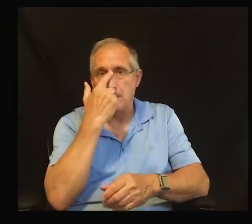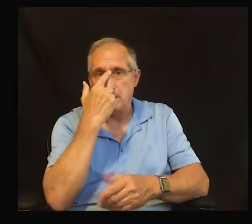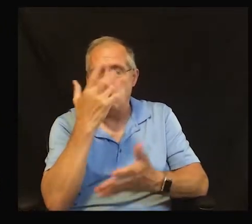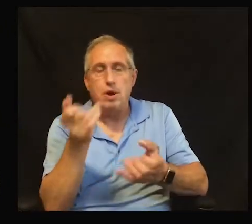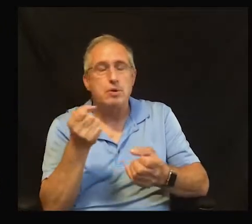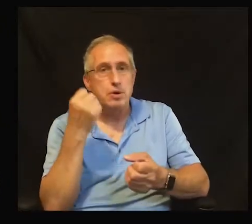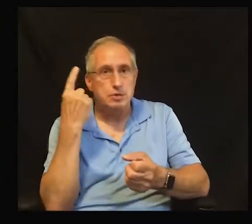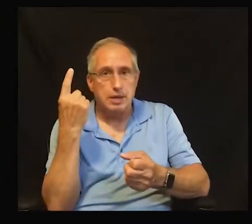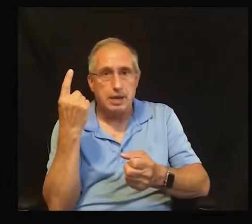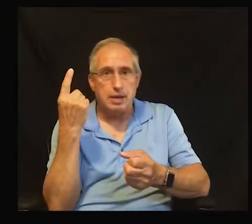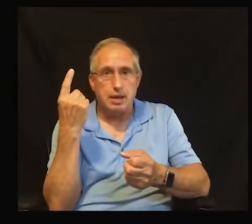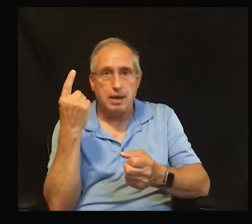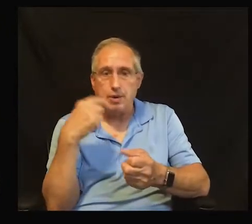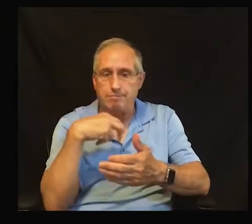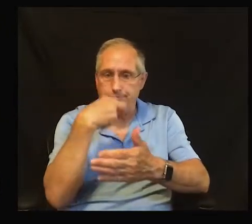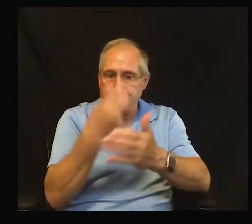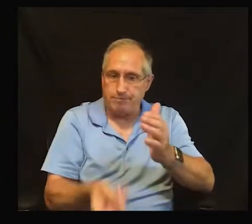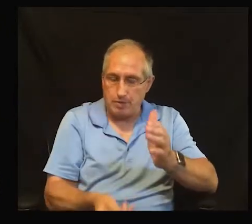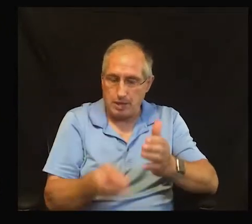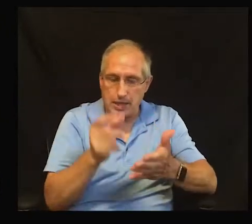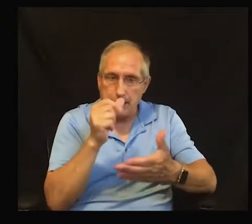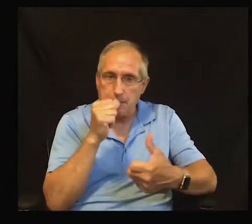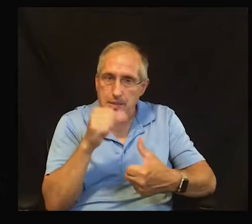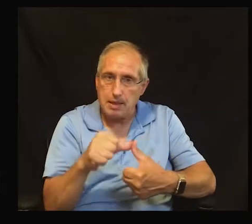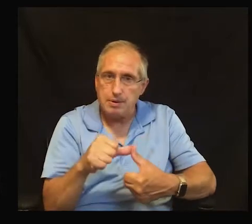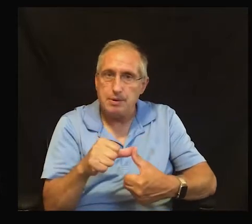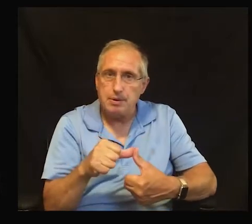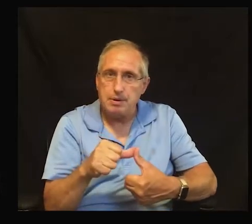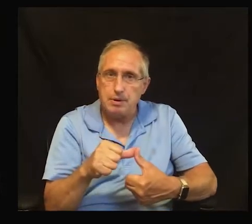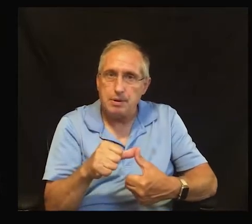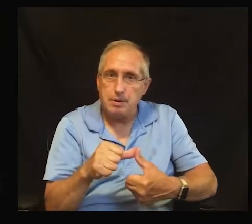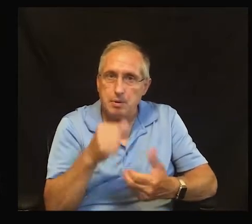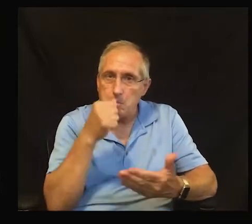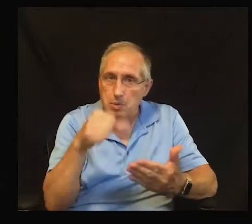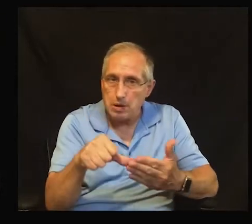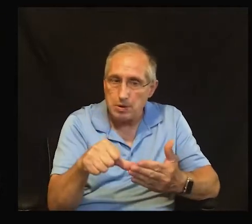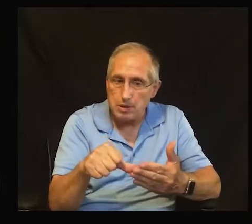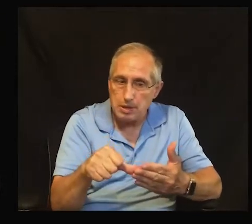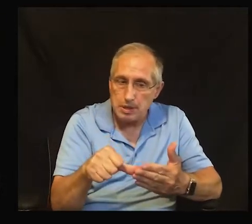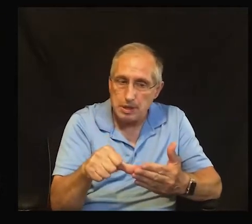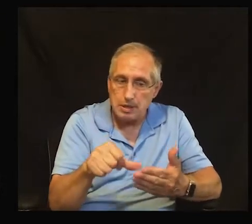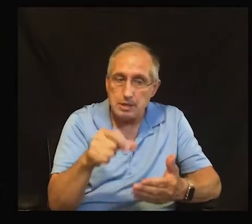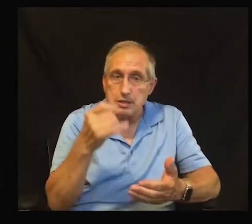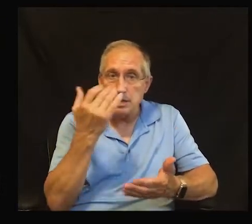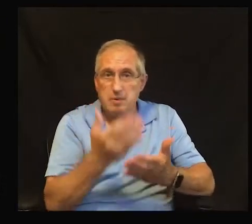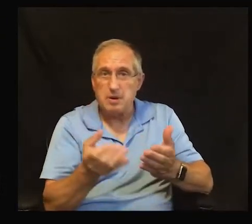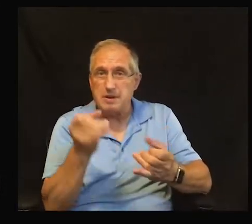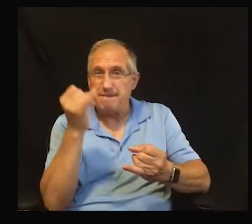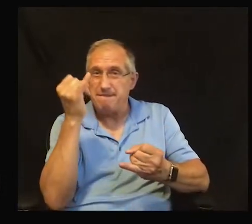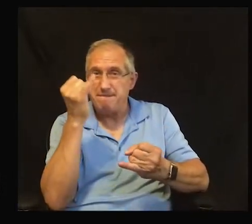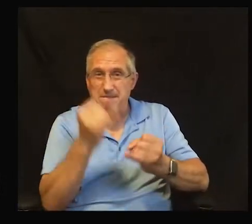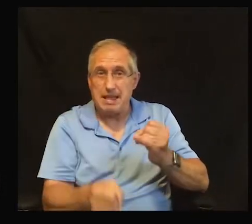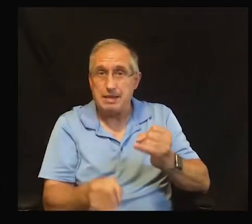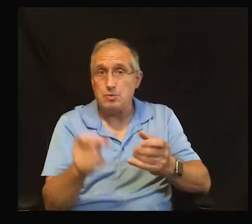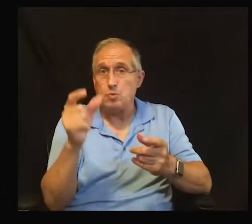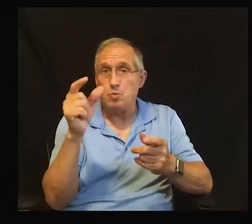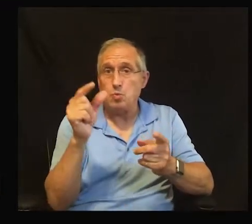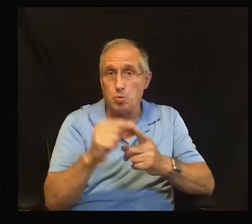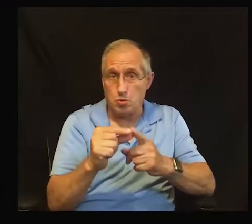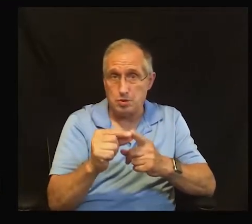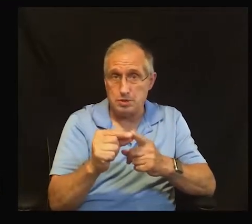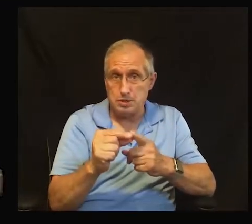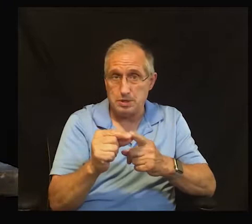you to understand, as we dive into this letter, these are some of Paul's final words. And there's something about